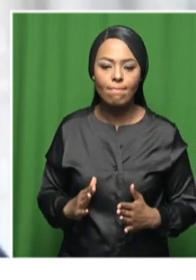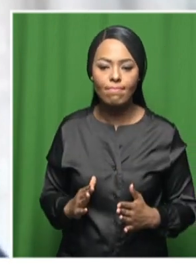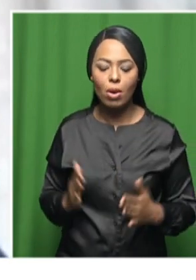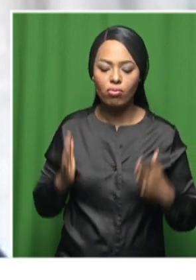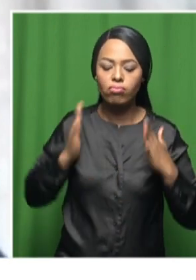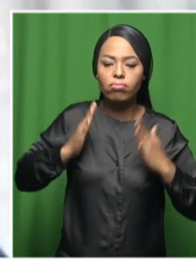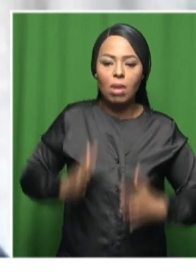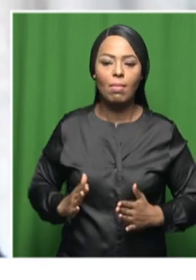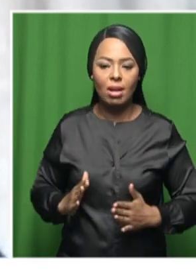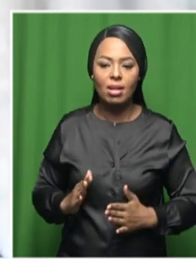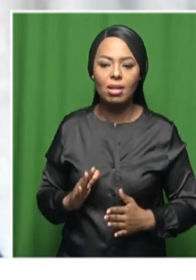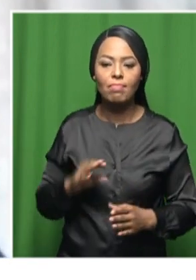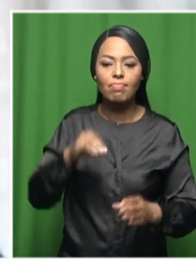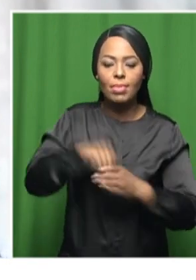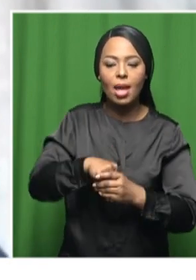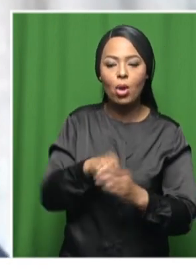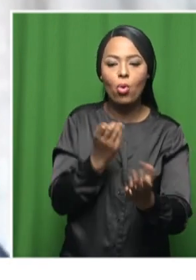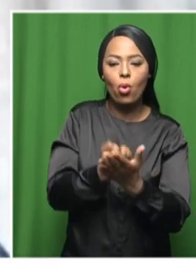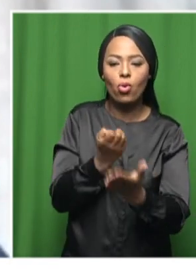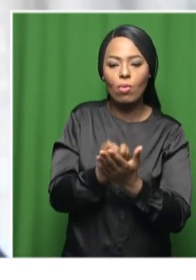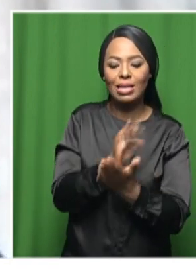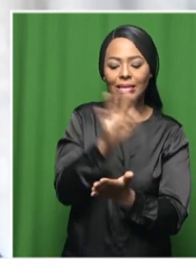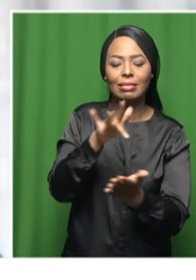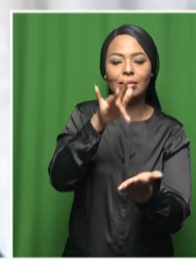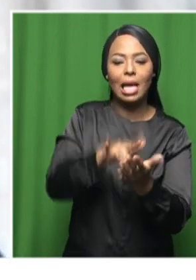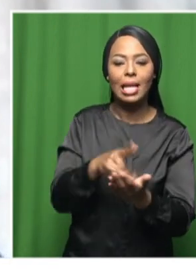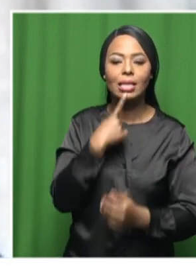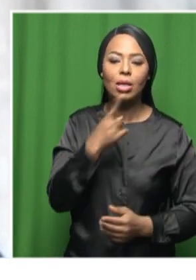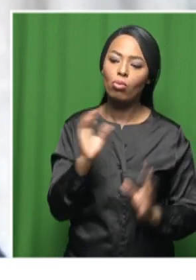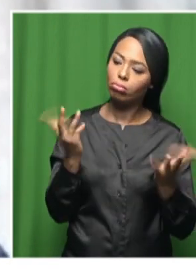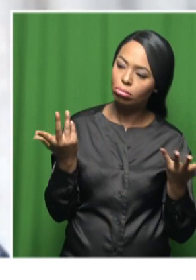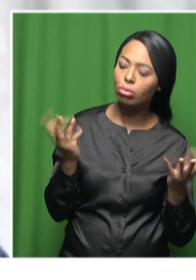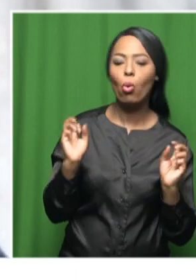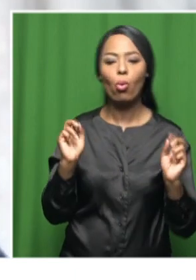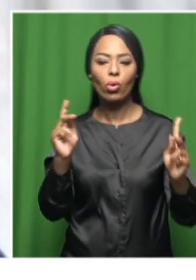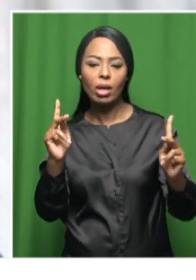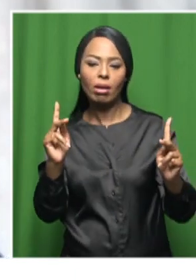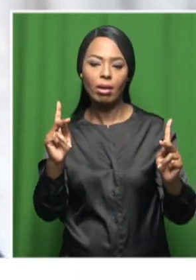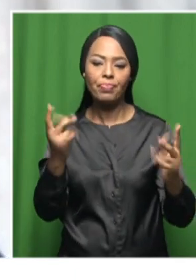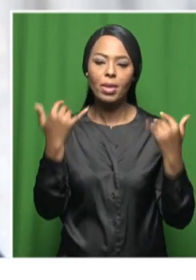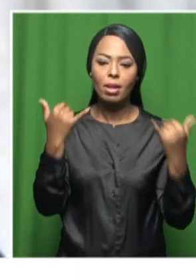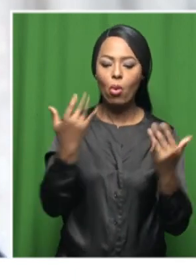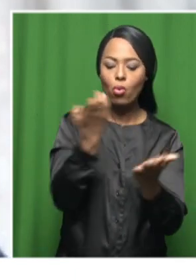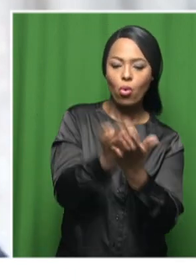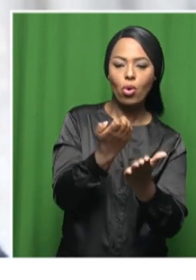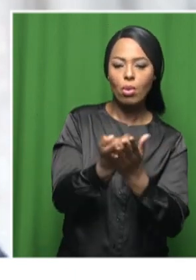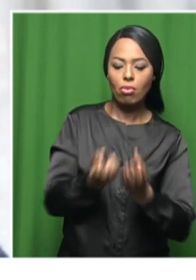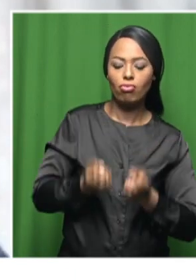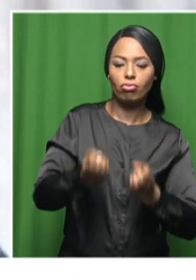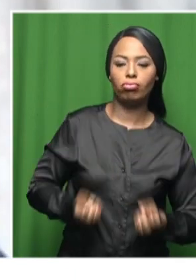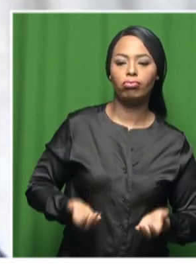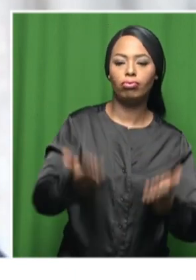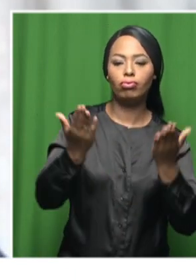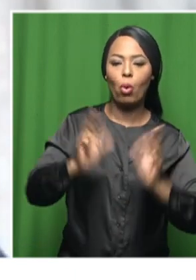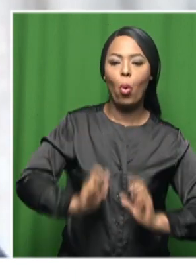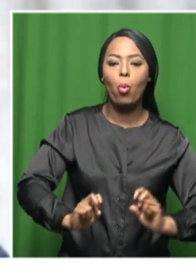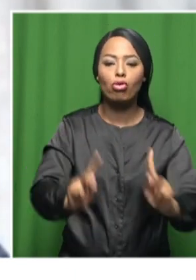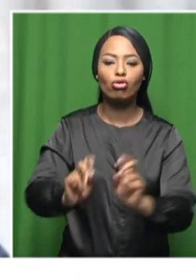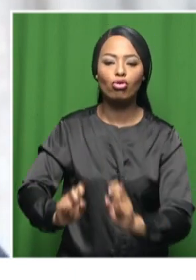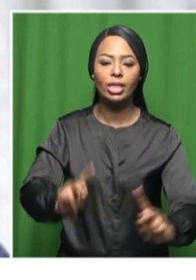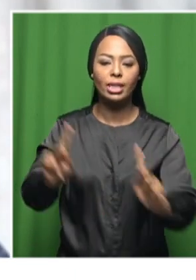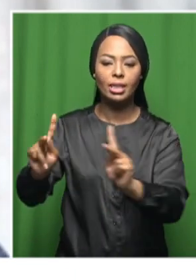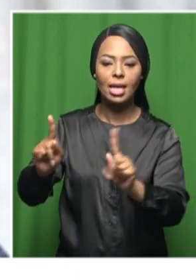side of the economy at the center, to say that the economy is actually about providing more opportunities and also